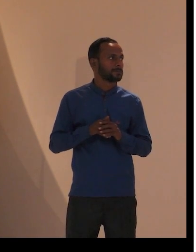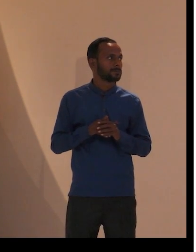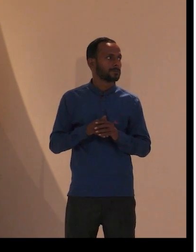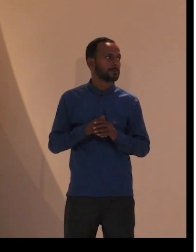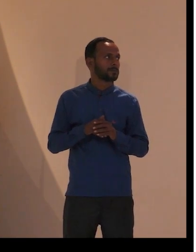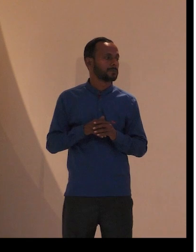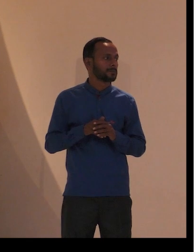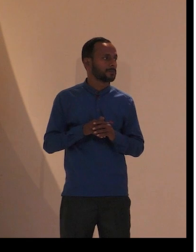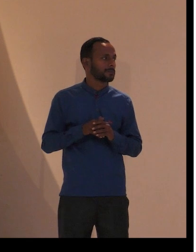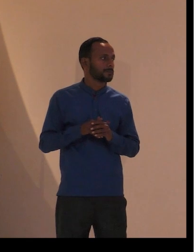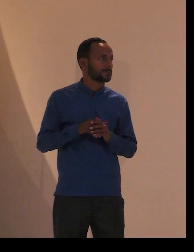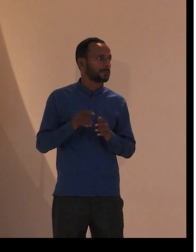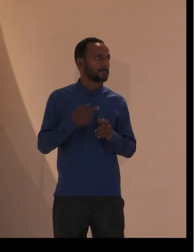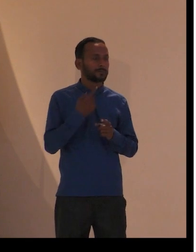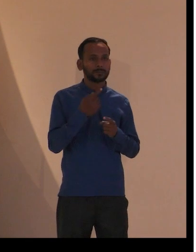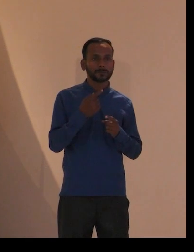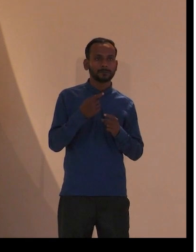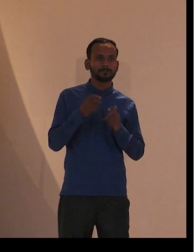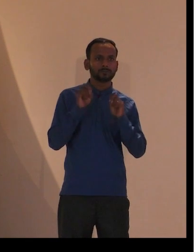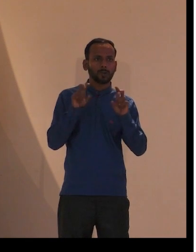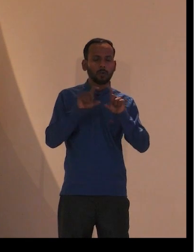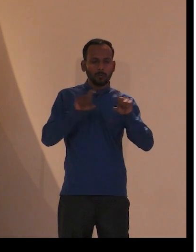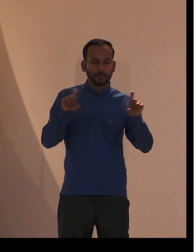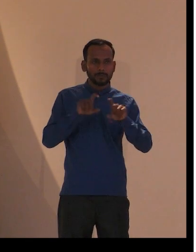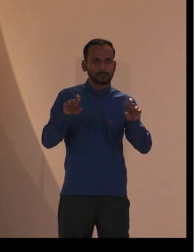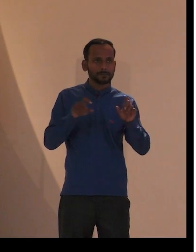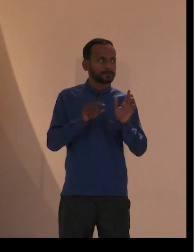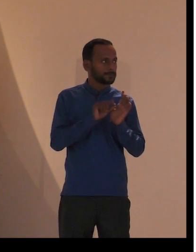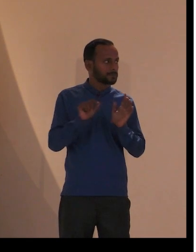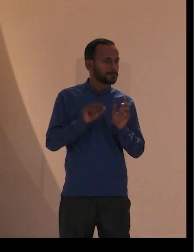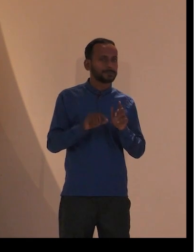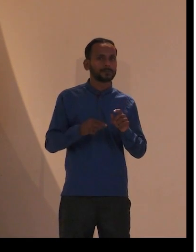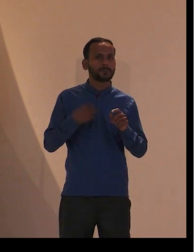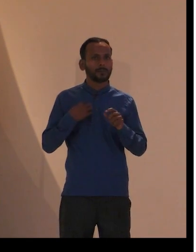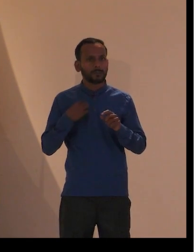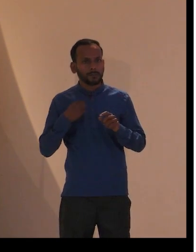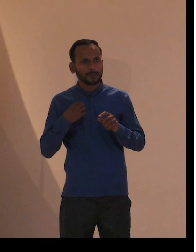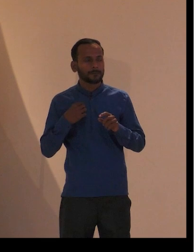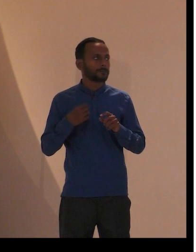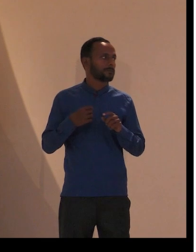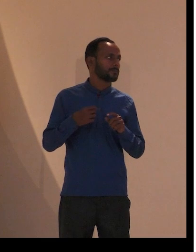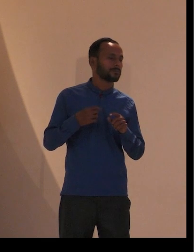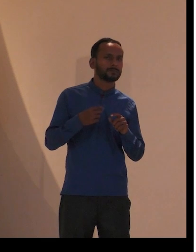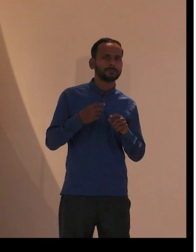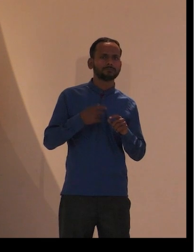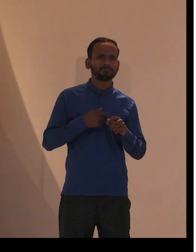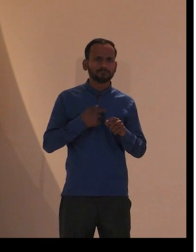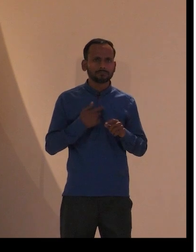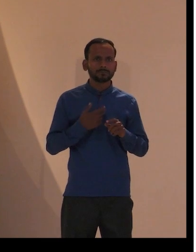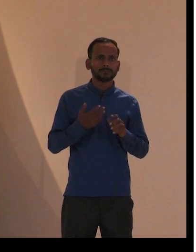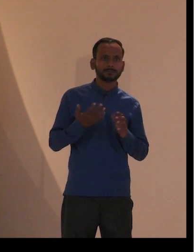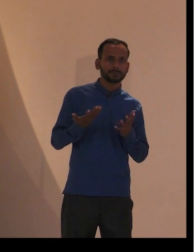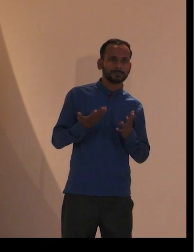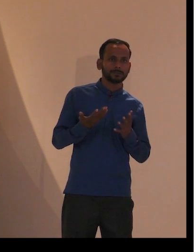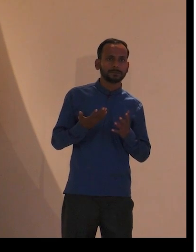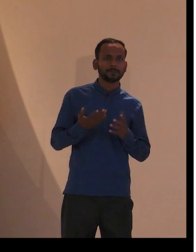I'll just go back to also highlight the embroidery work that is done on the textiles. So we were under the impression that the embroidery